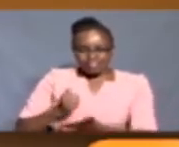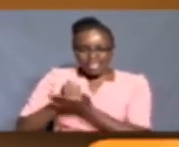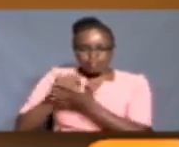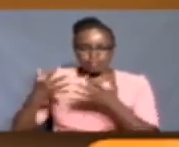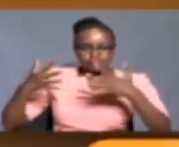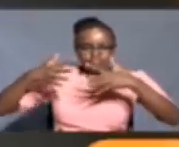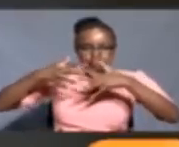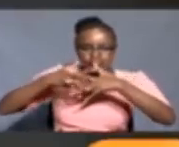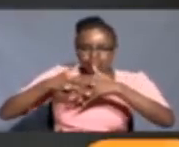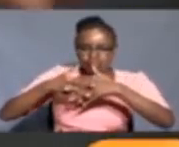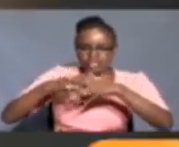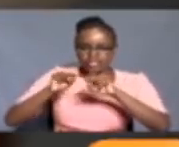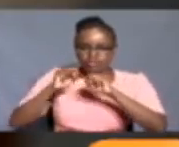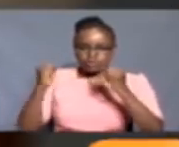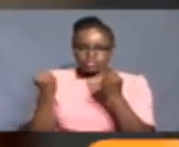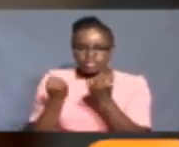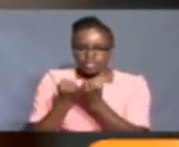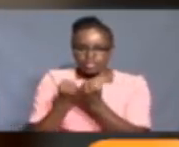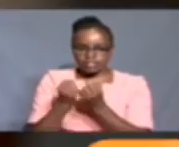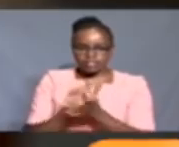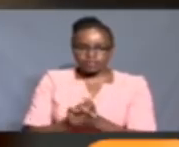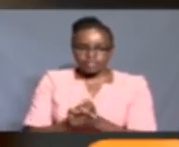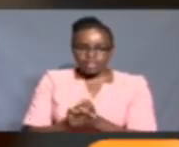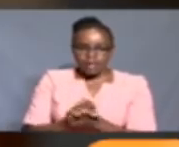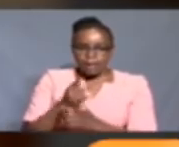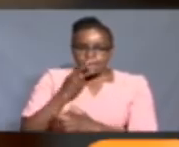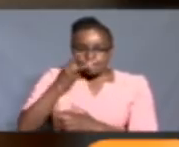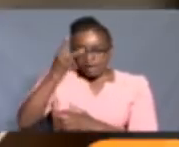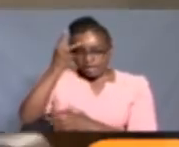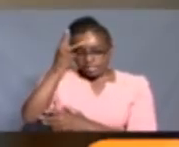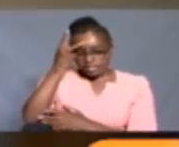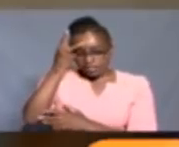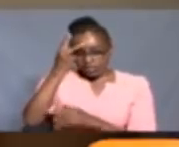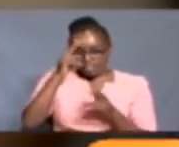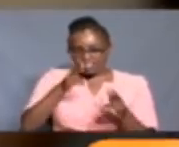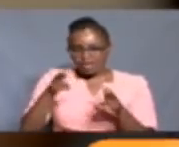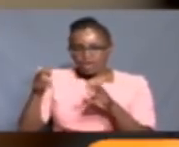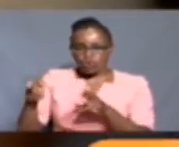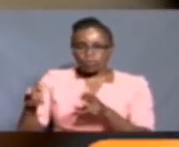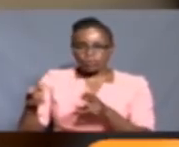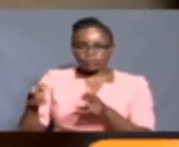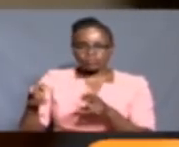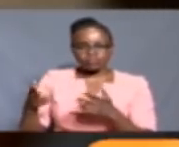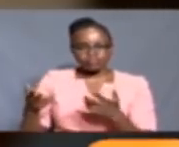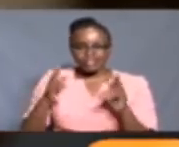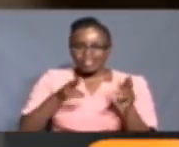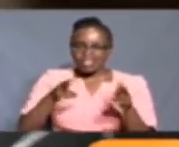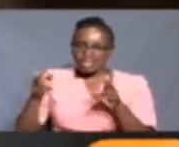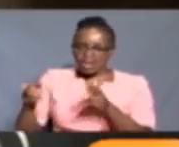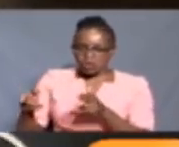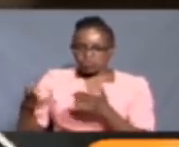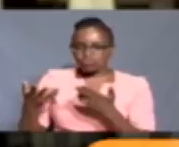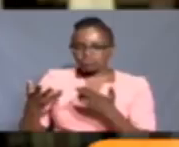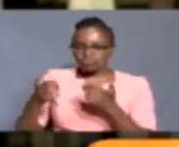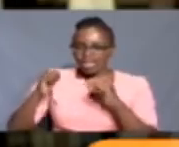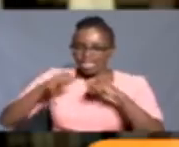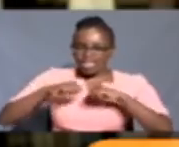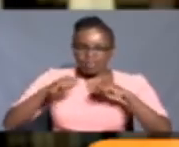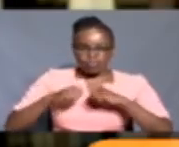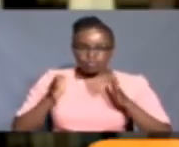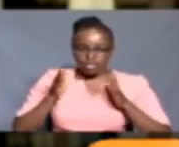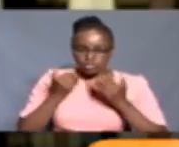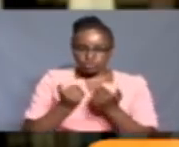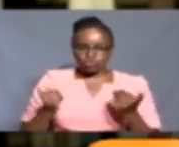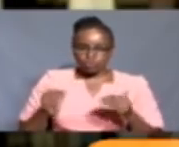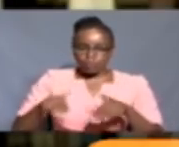into society. That our parents tried to take the normal abled children to be